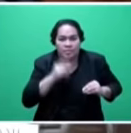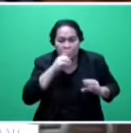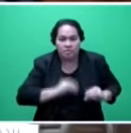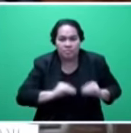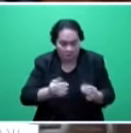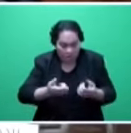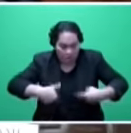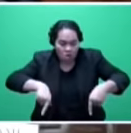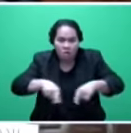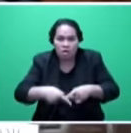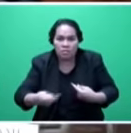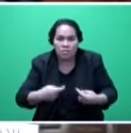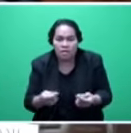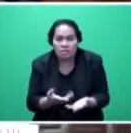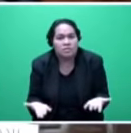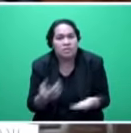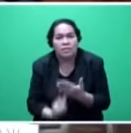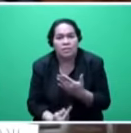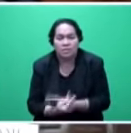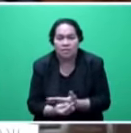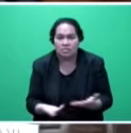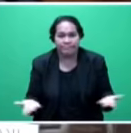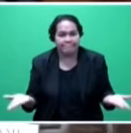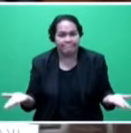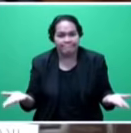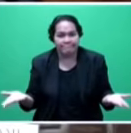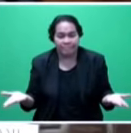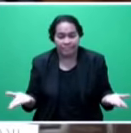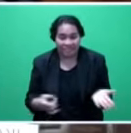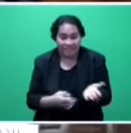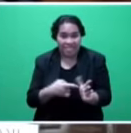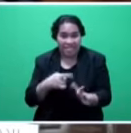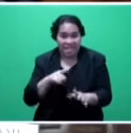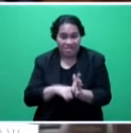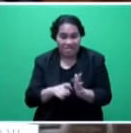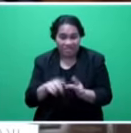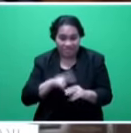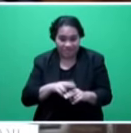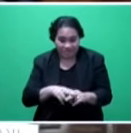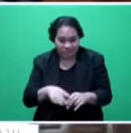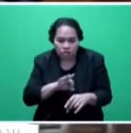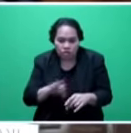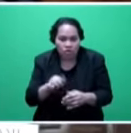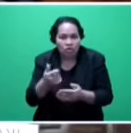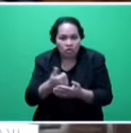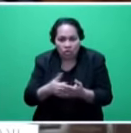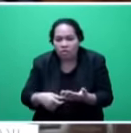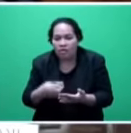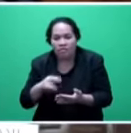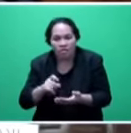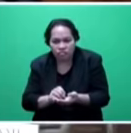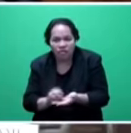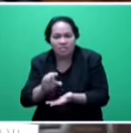market, among others. Mr. Speaker, sir, tariff is not all about raising revenue or just giving